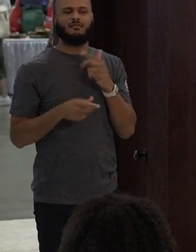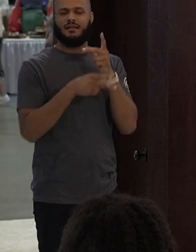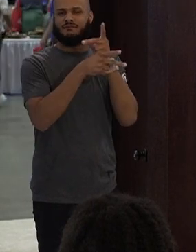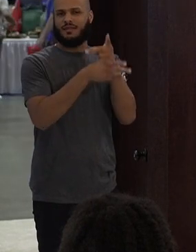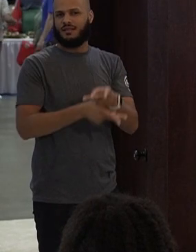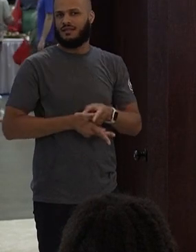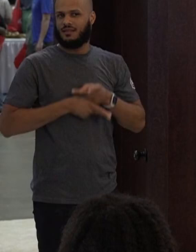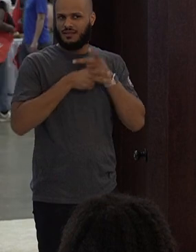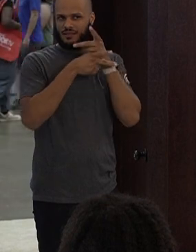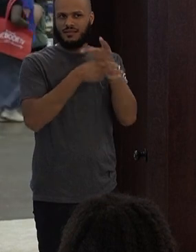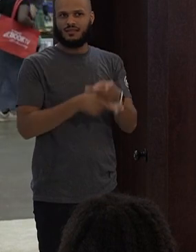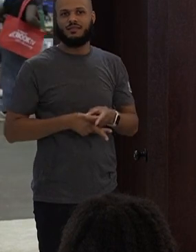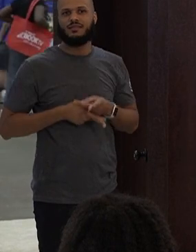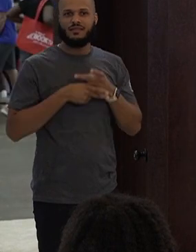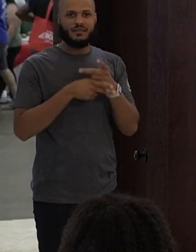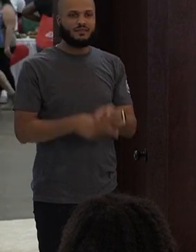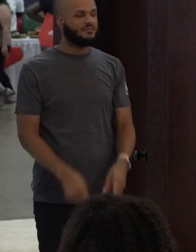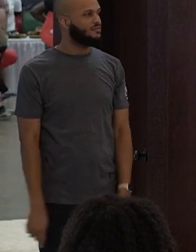careful about that.